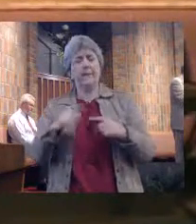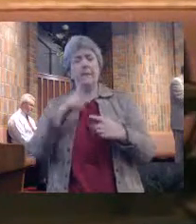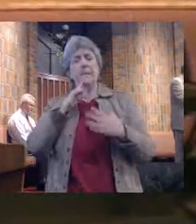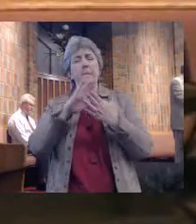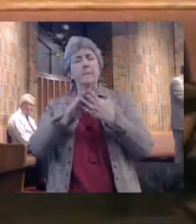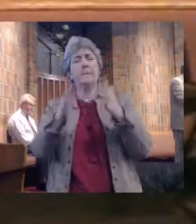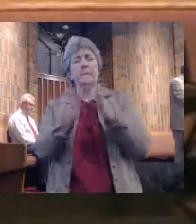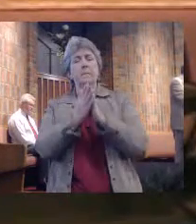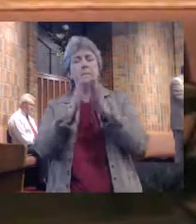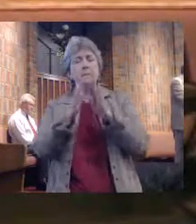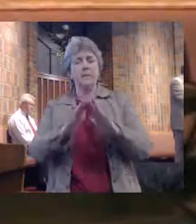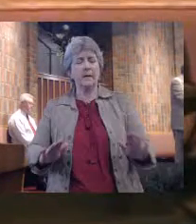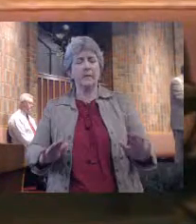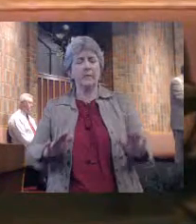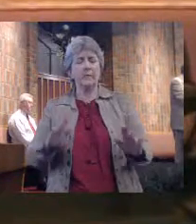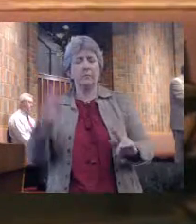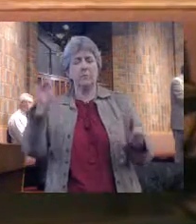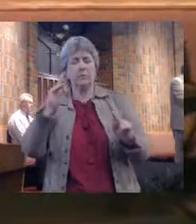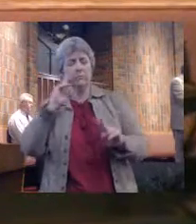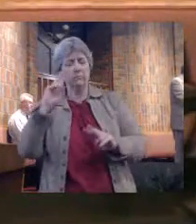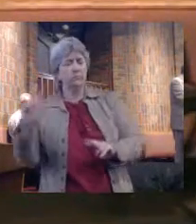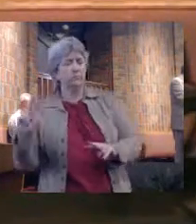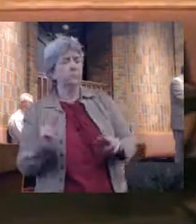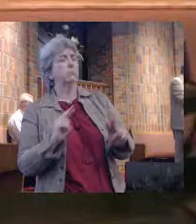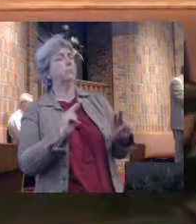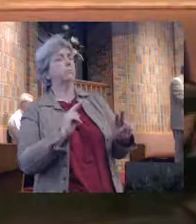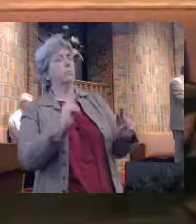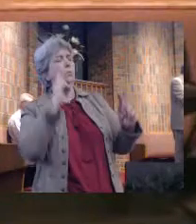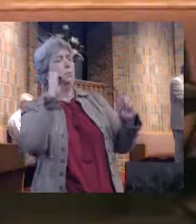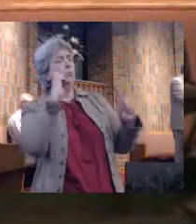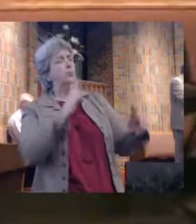that people will want to look up to.